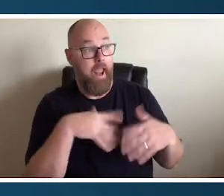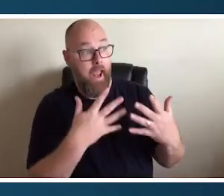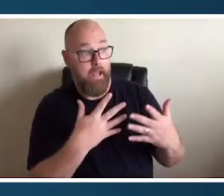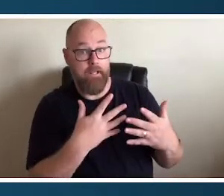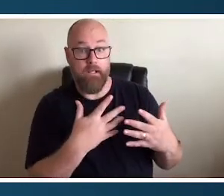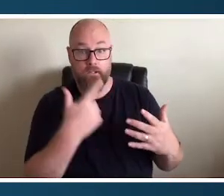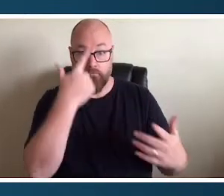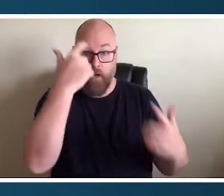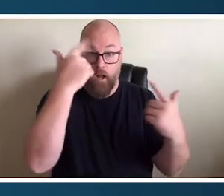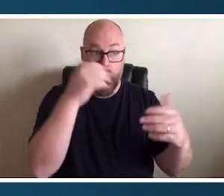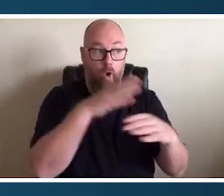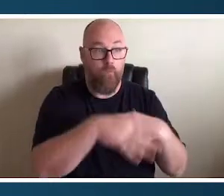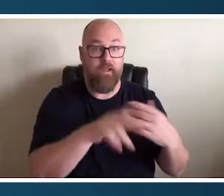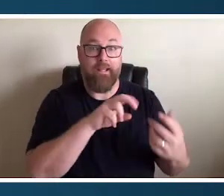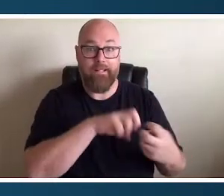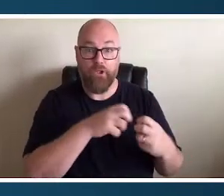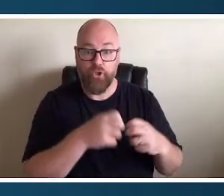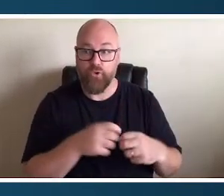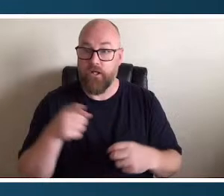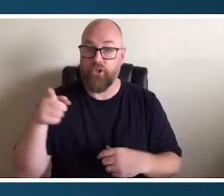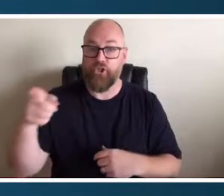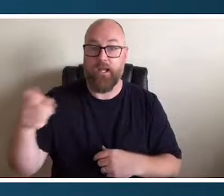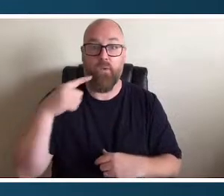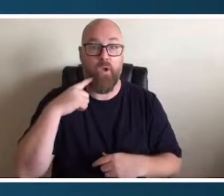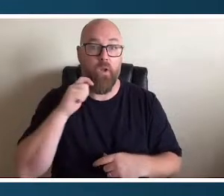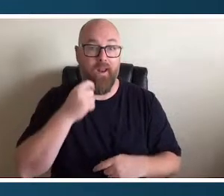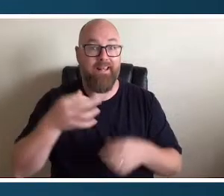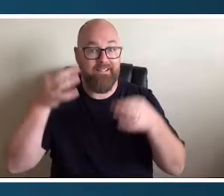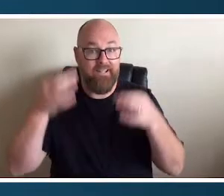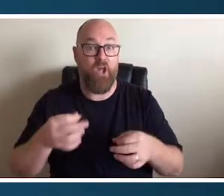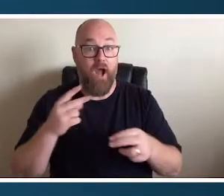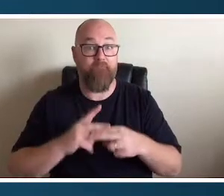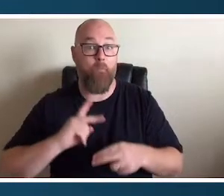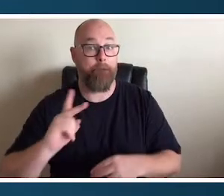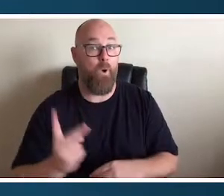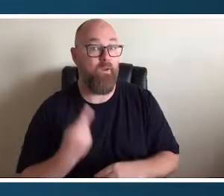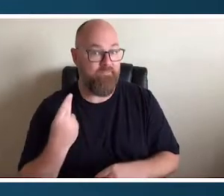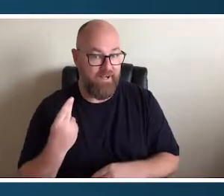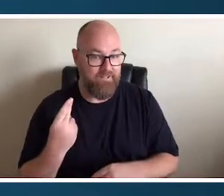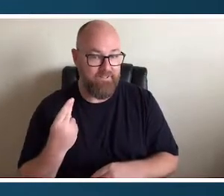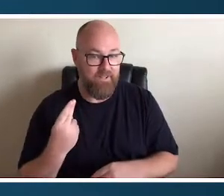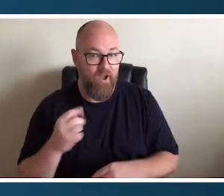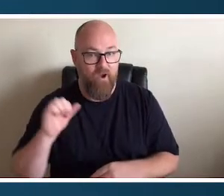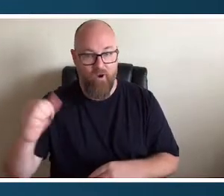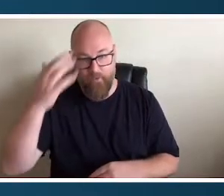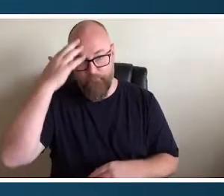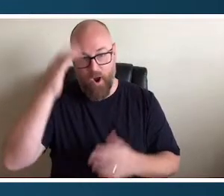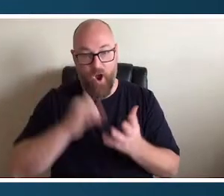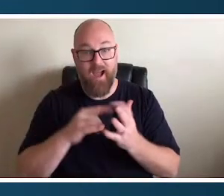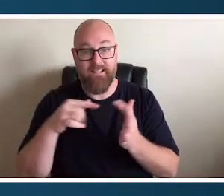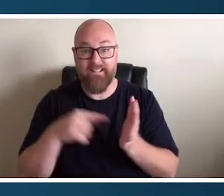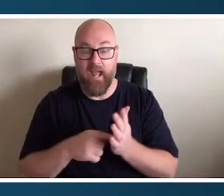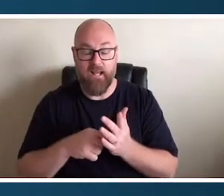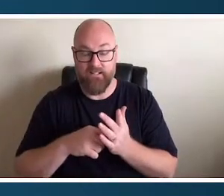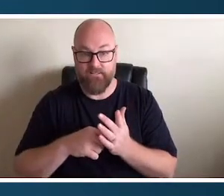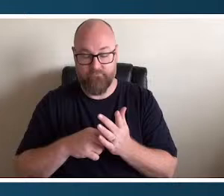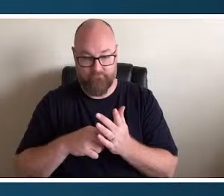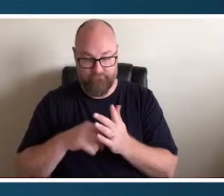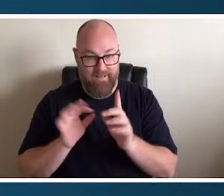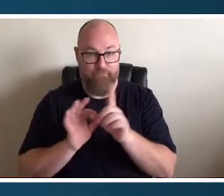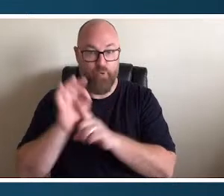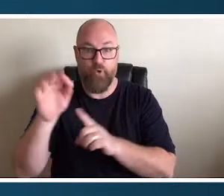issues, she sometimes decides for both of us. Her mindset has been changed by participating in seasonal